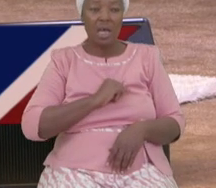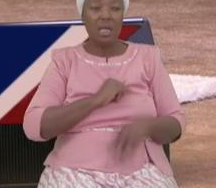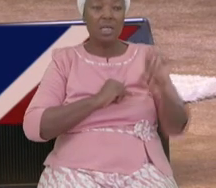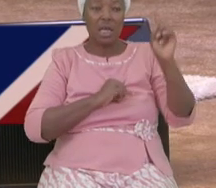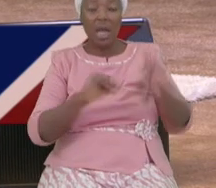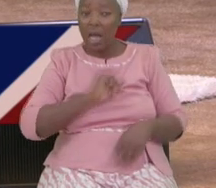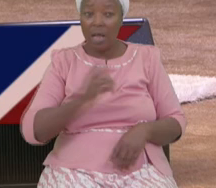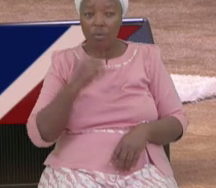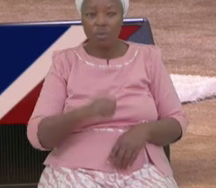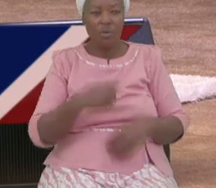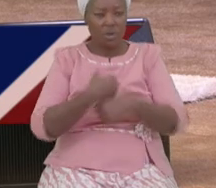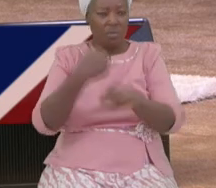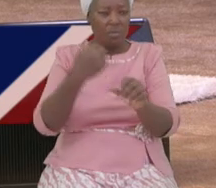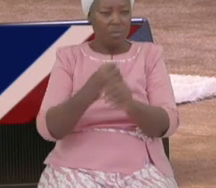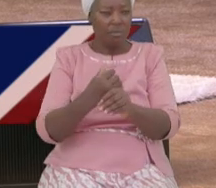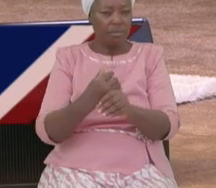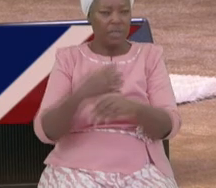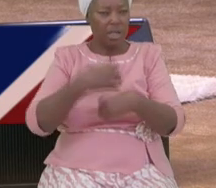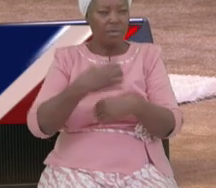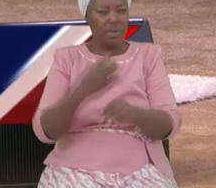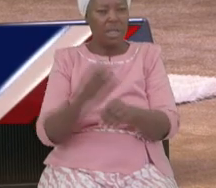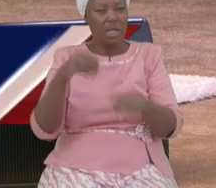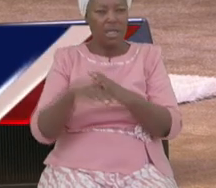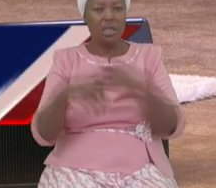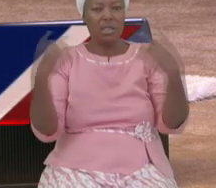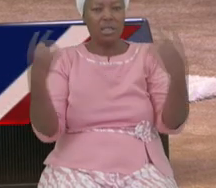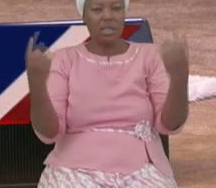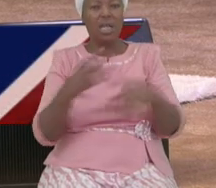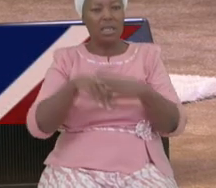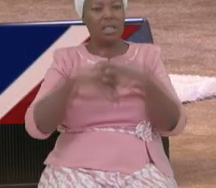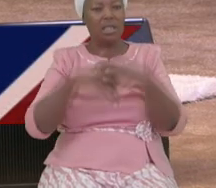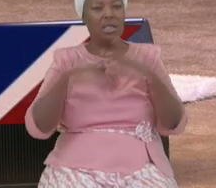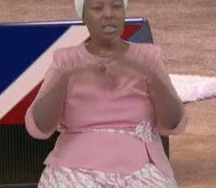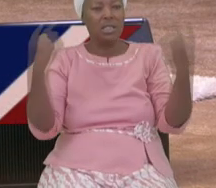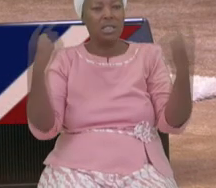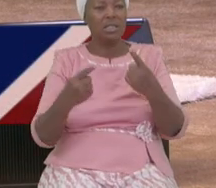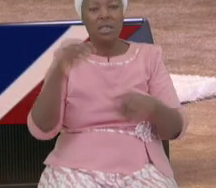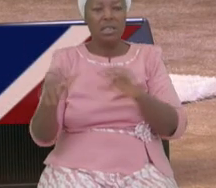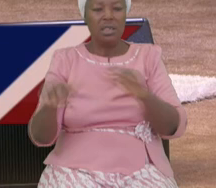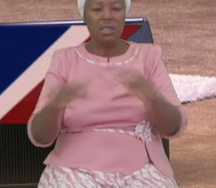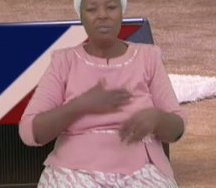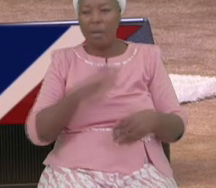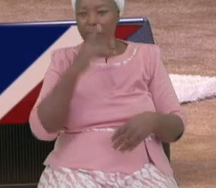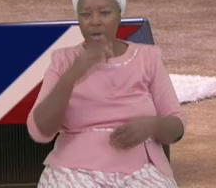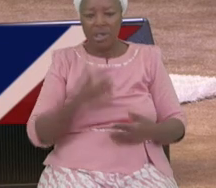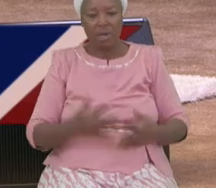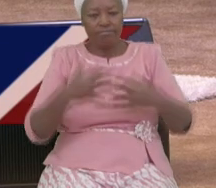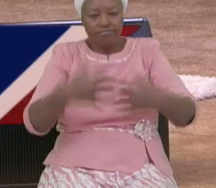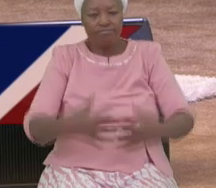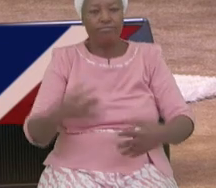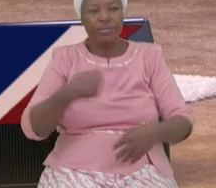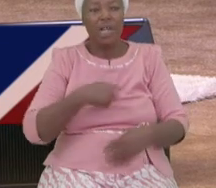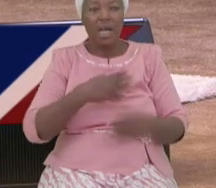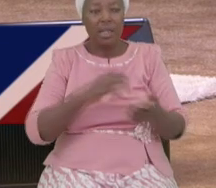iniquity, and in sin did my mother conceive me. In verse 6 it says,